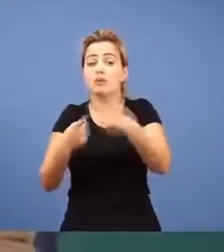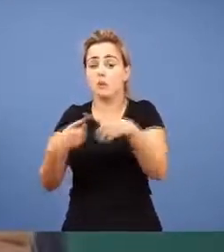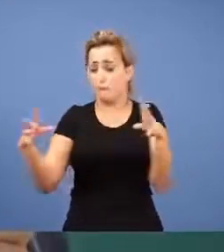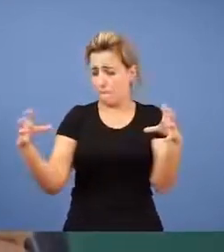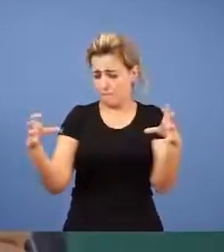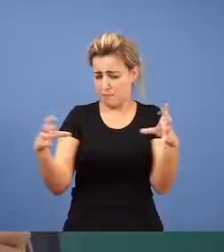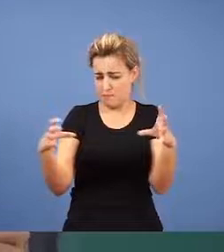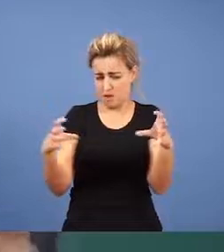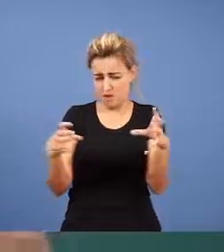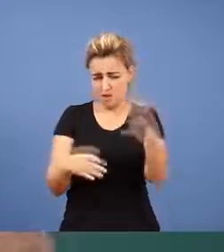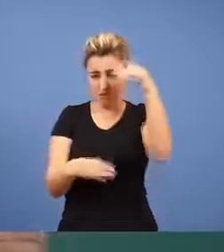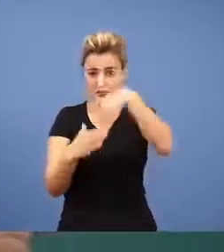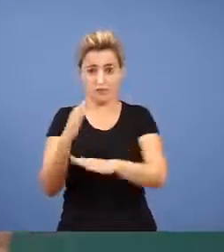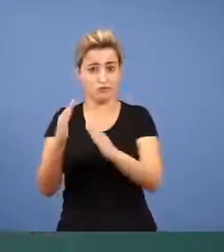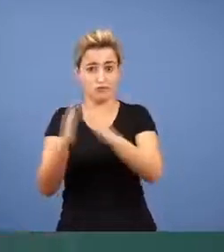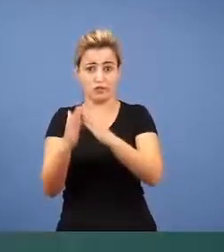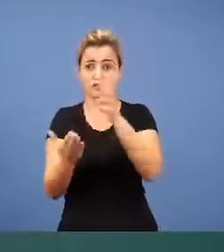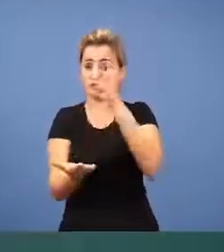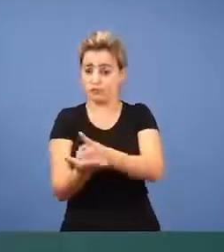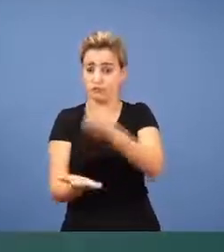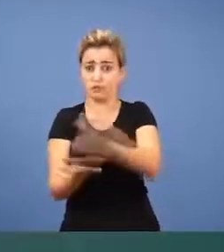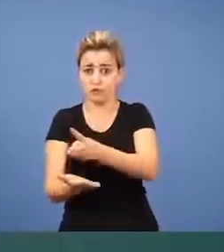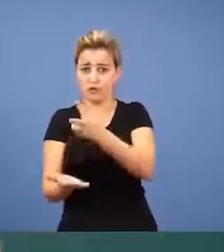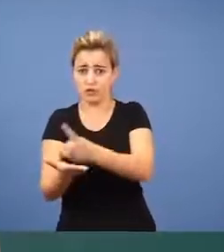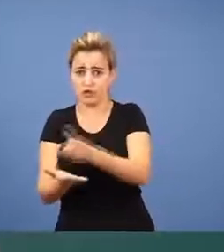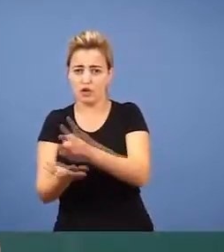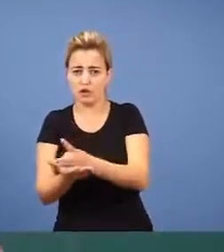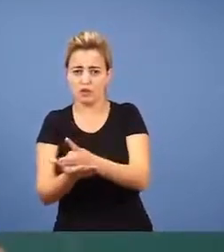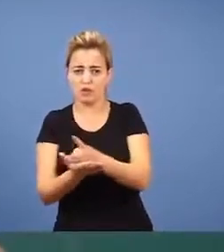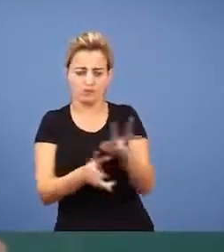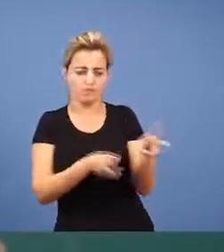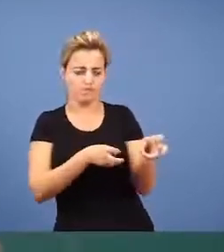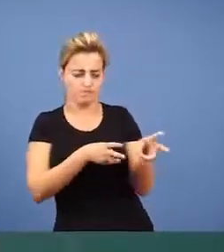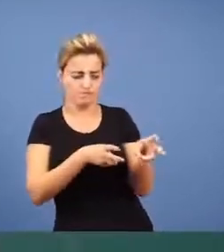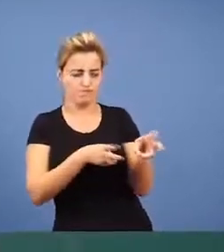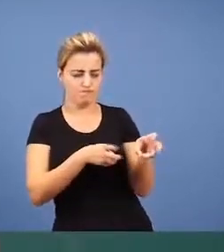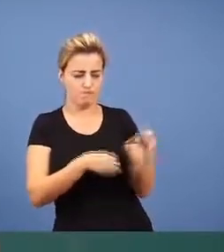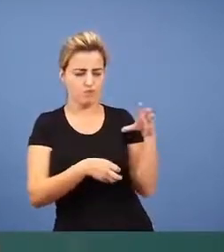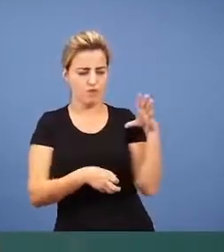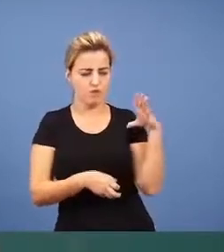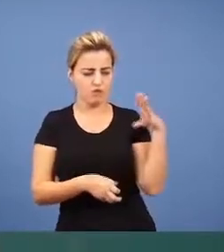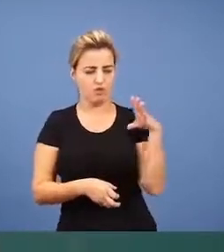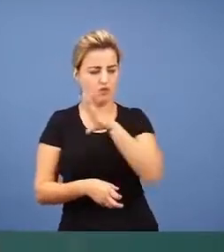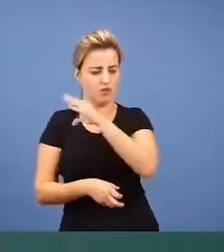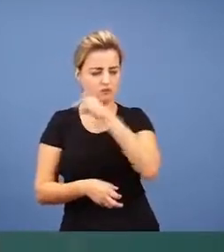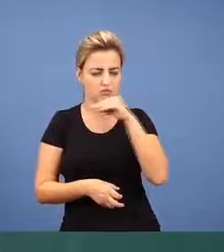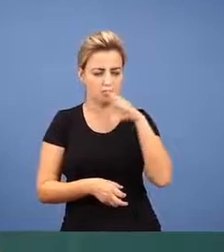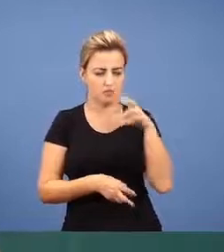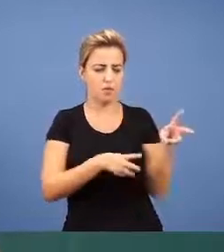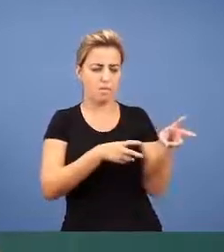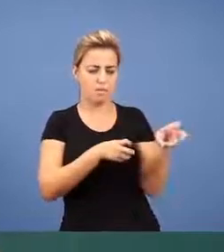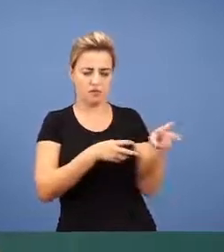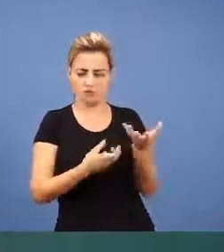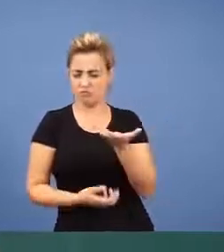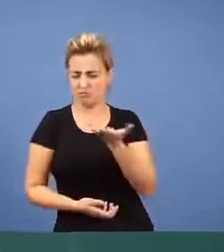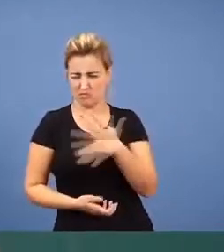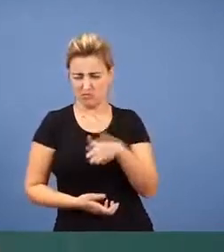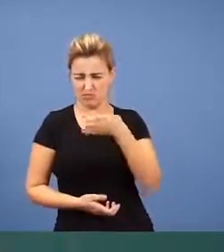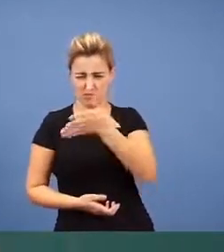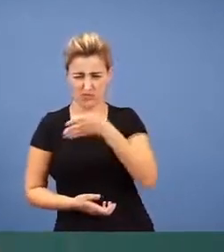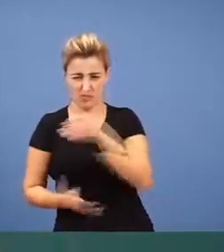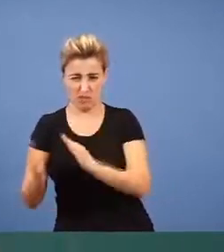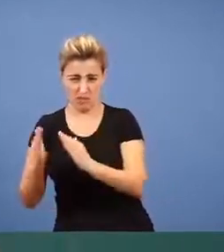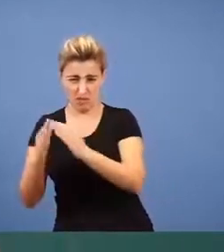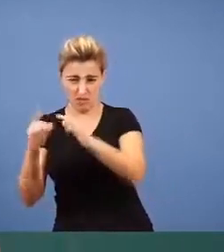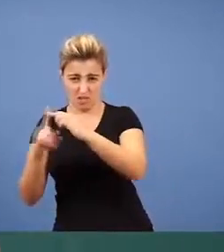was because of their relationship, and this teenage kid was paying attention to everything that was happening, and they didn't think that